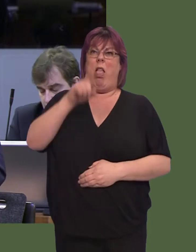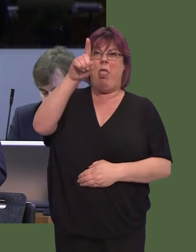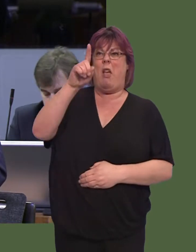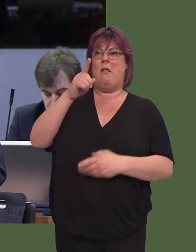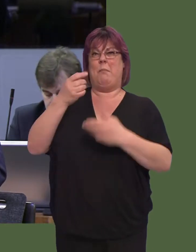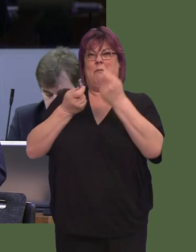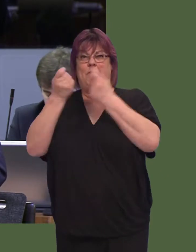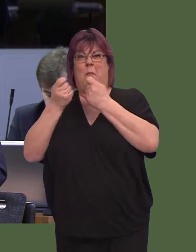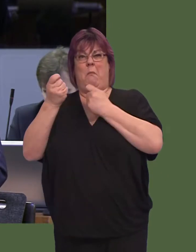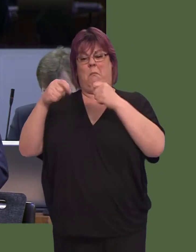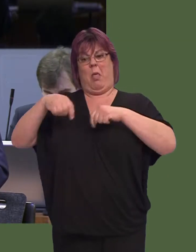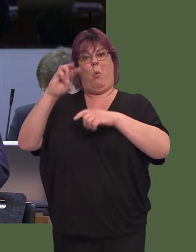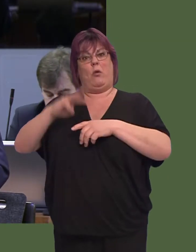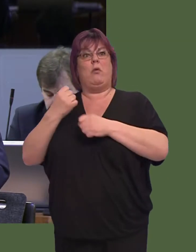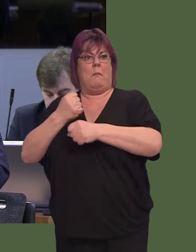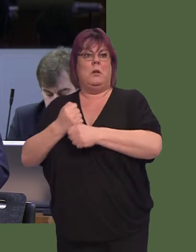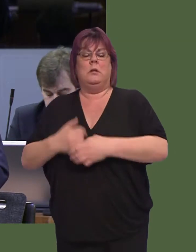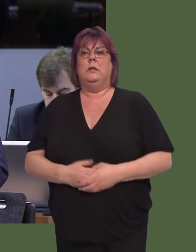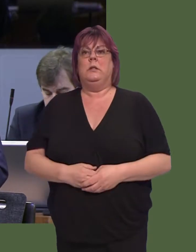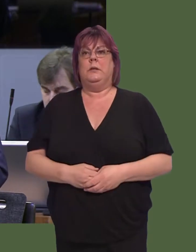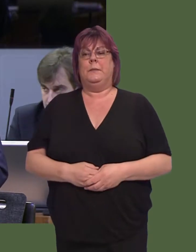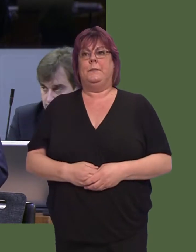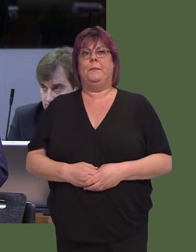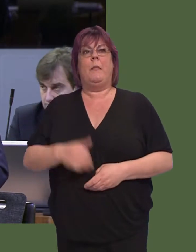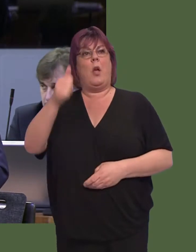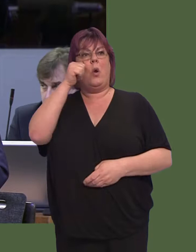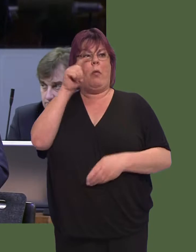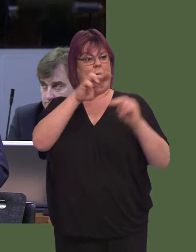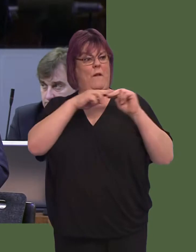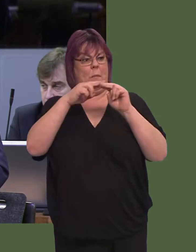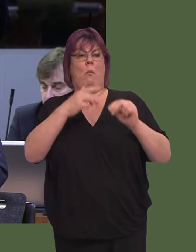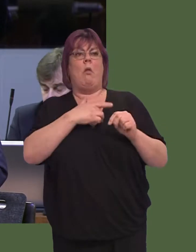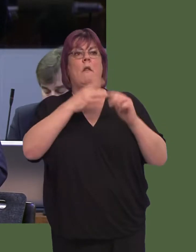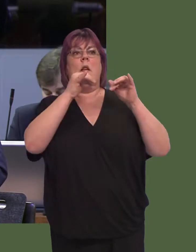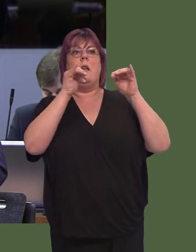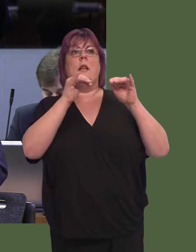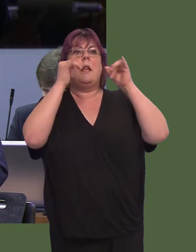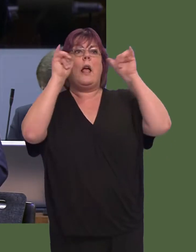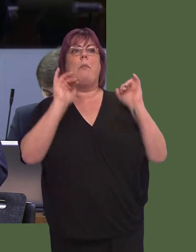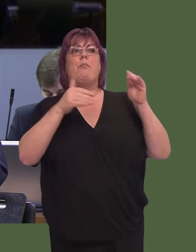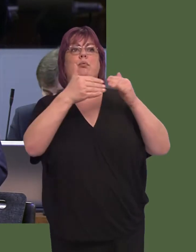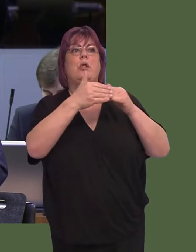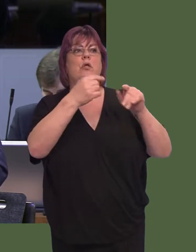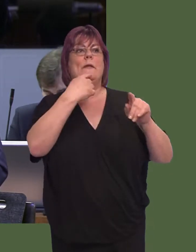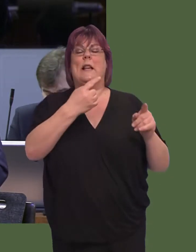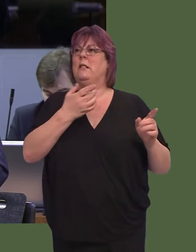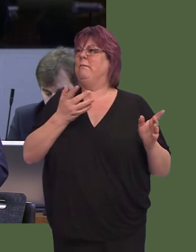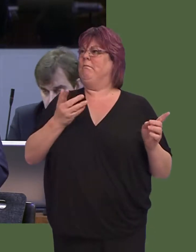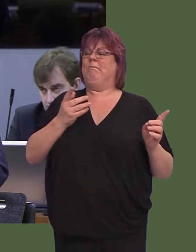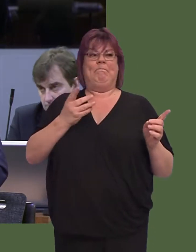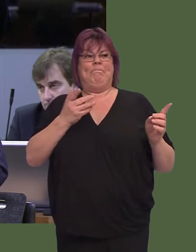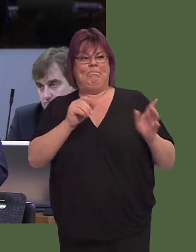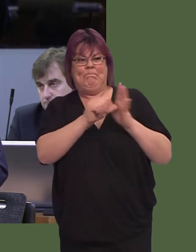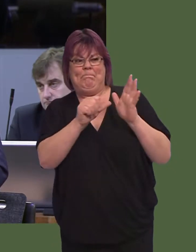unreasonable, First Minister, to put to you that, and has been put to me over the last couple of days, in particular by this family from Cowbridge, has the Welsh Labour Government run